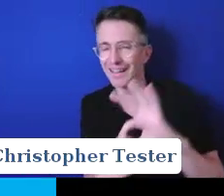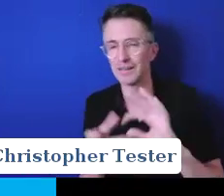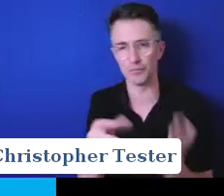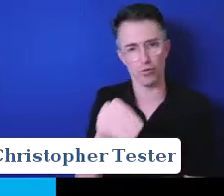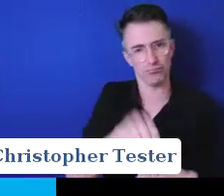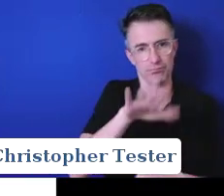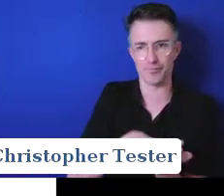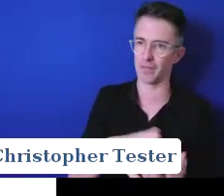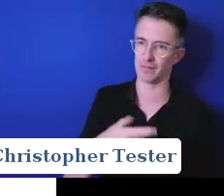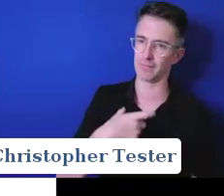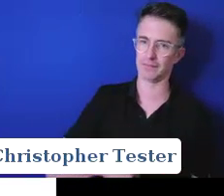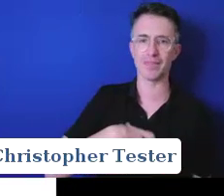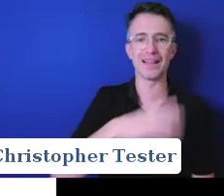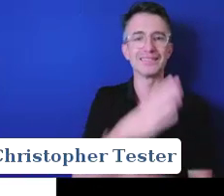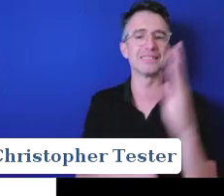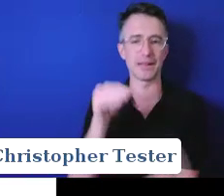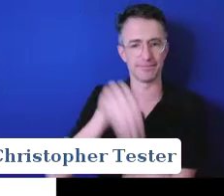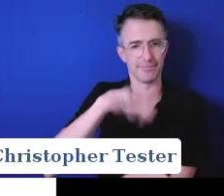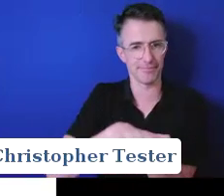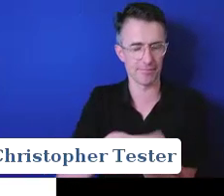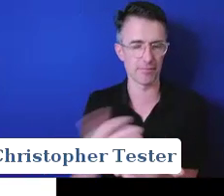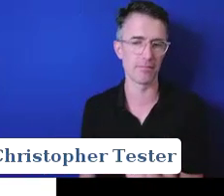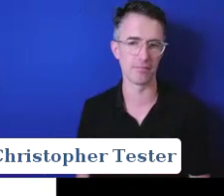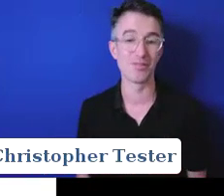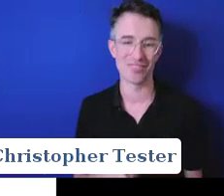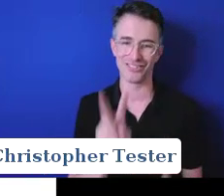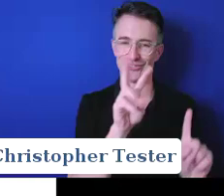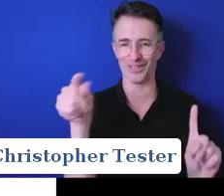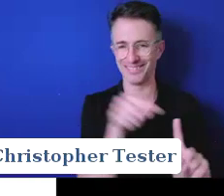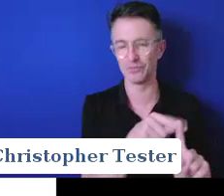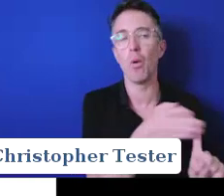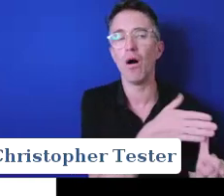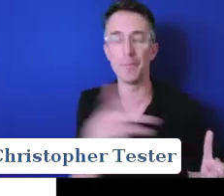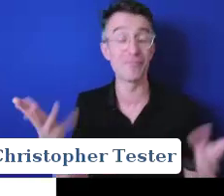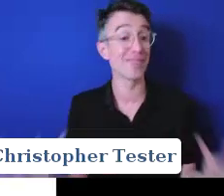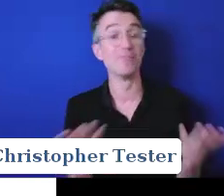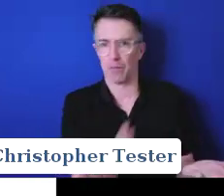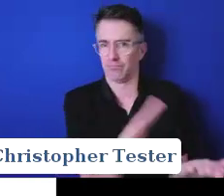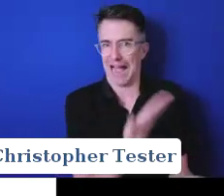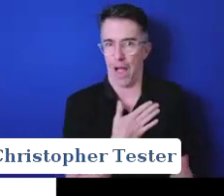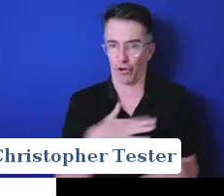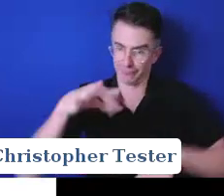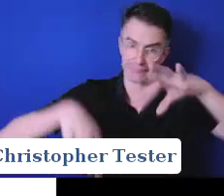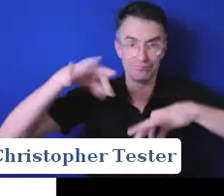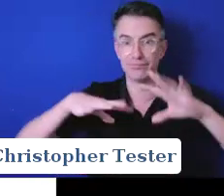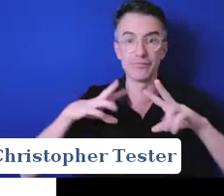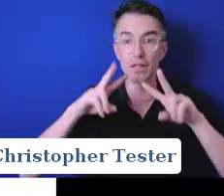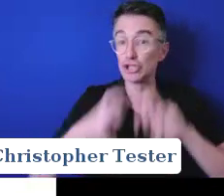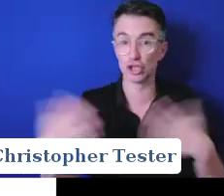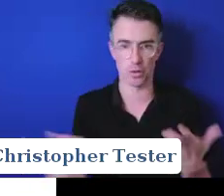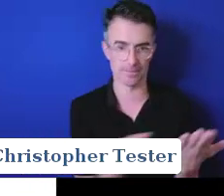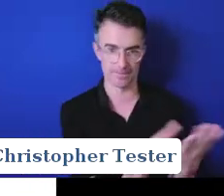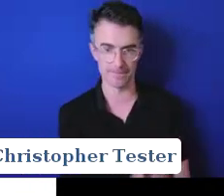So let's dive into the findings. In terms of relevance, the evaluation found that the